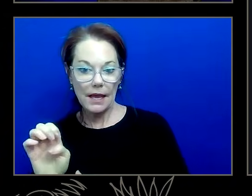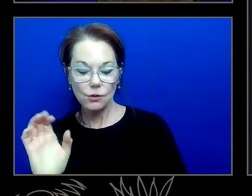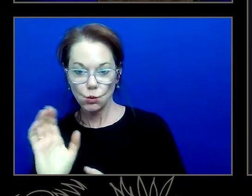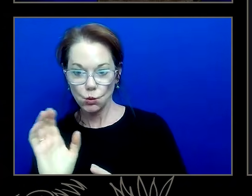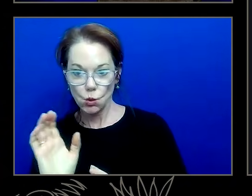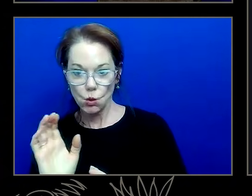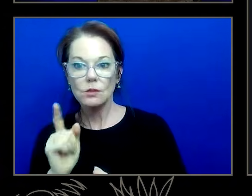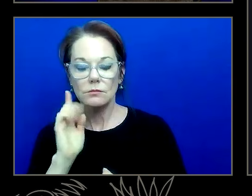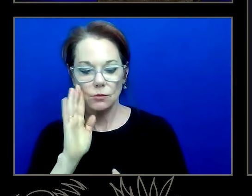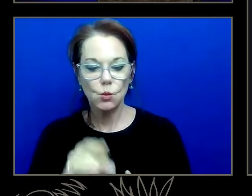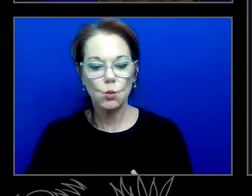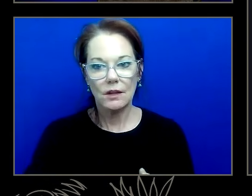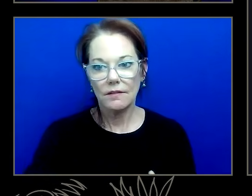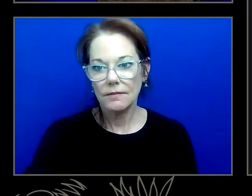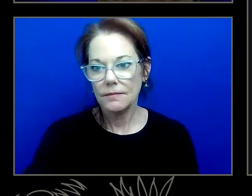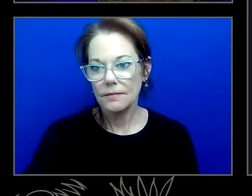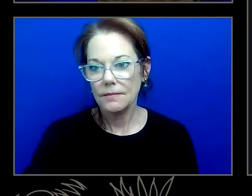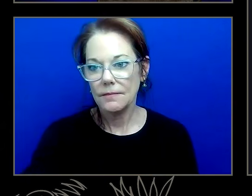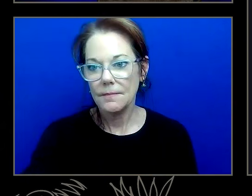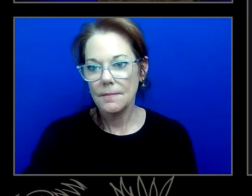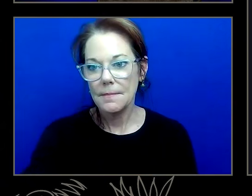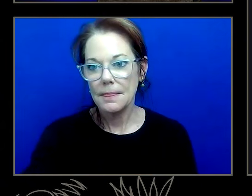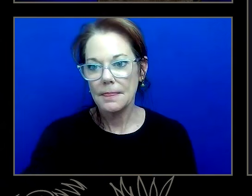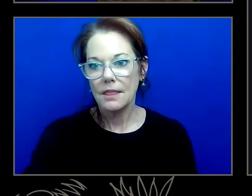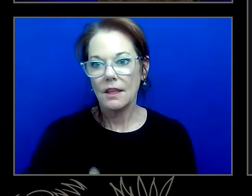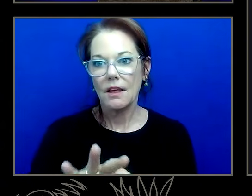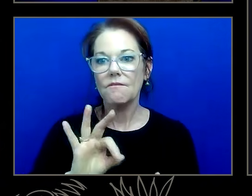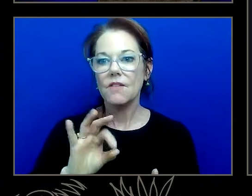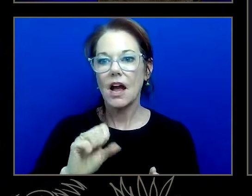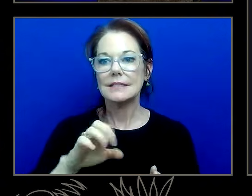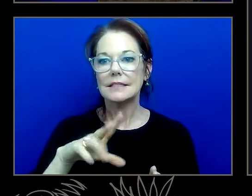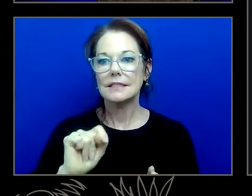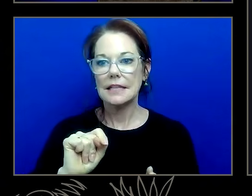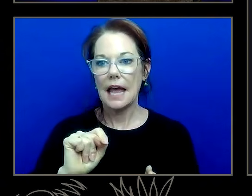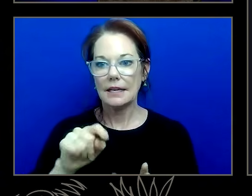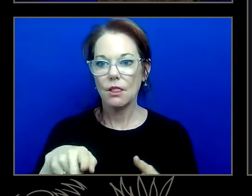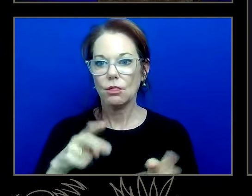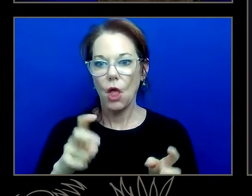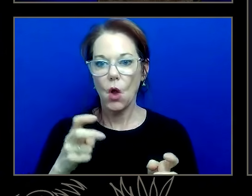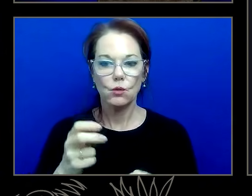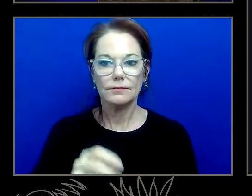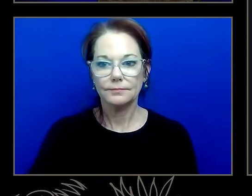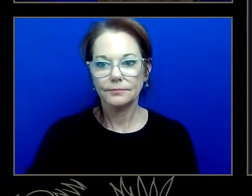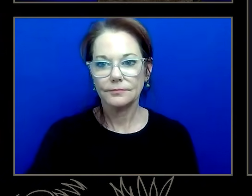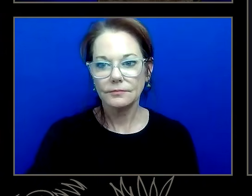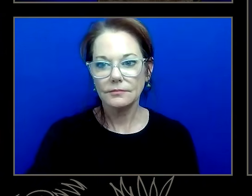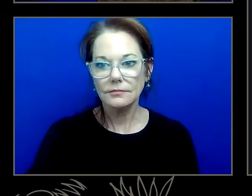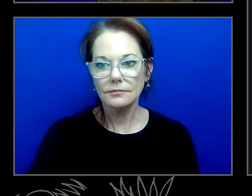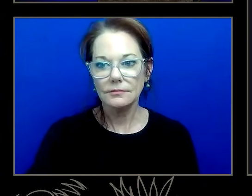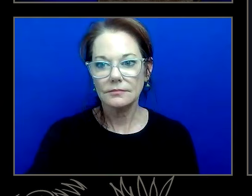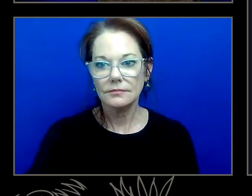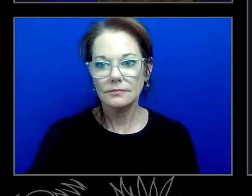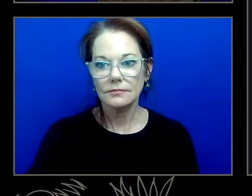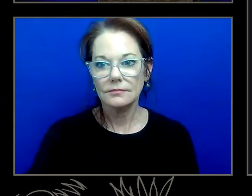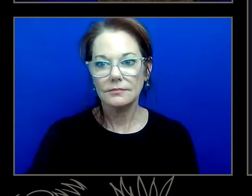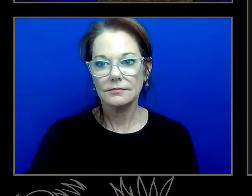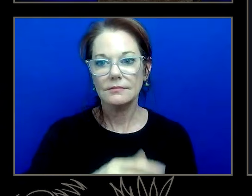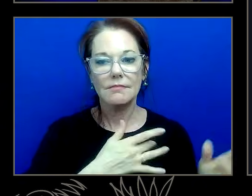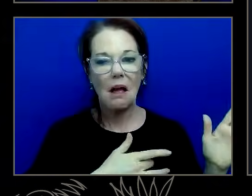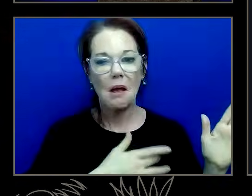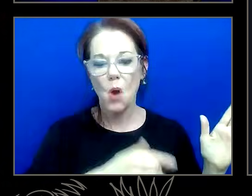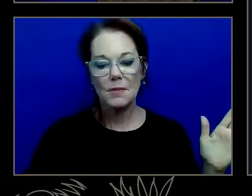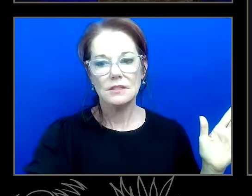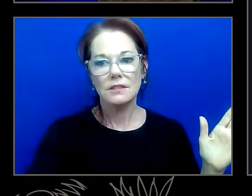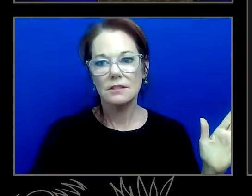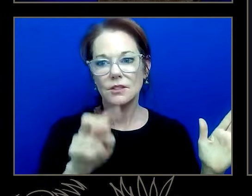pretty much find like set loading everywhere. We're doing this pattern all over the place. Just look in your code base. I guarantee you will